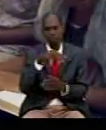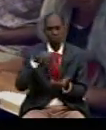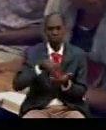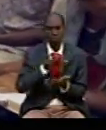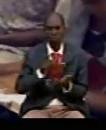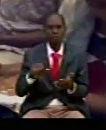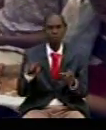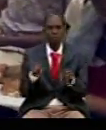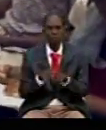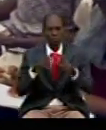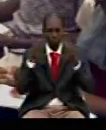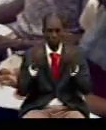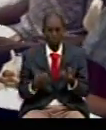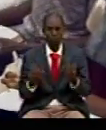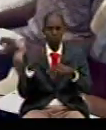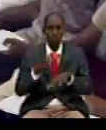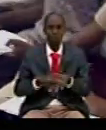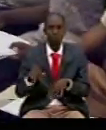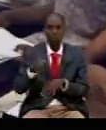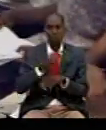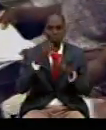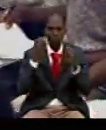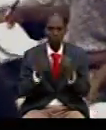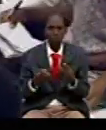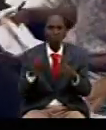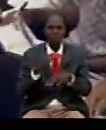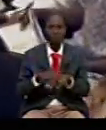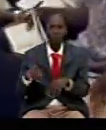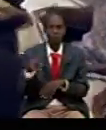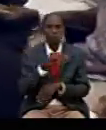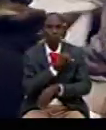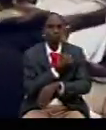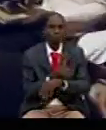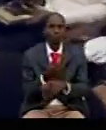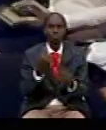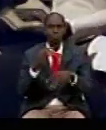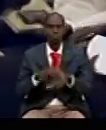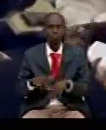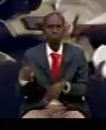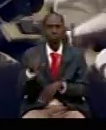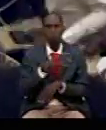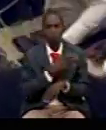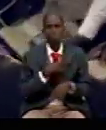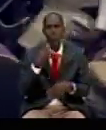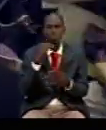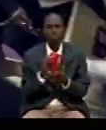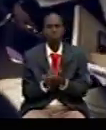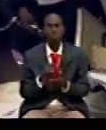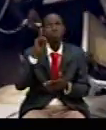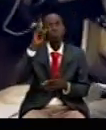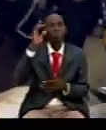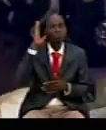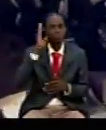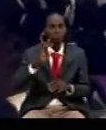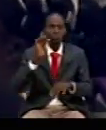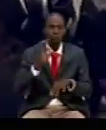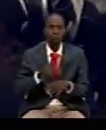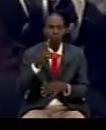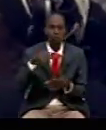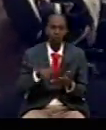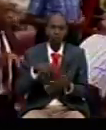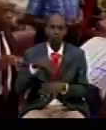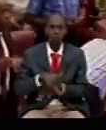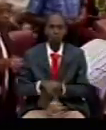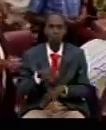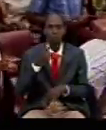and strength has come, and power has come, and authority has come. And he says, it's going to touch you tonight. You